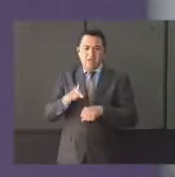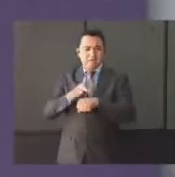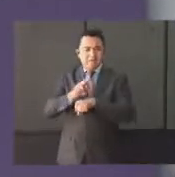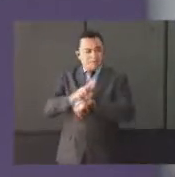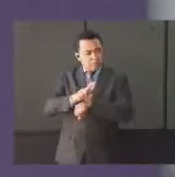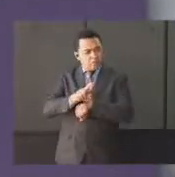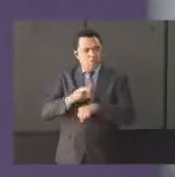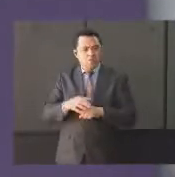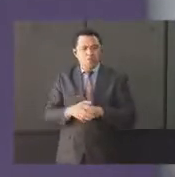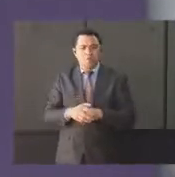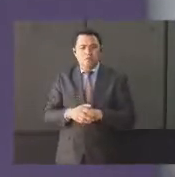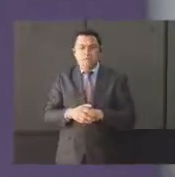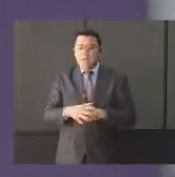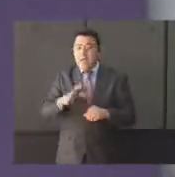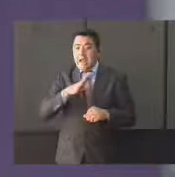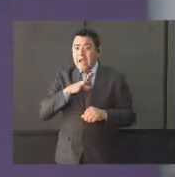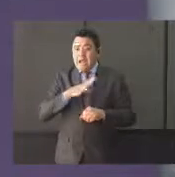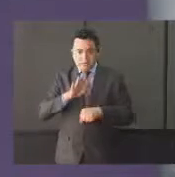even Peru,